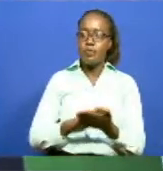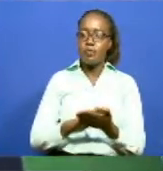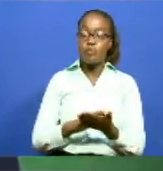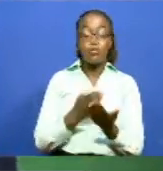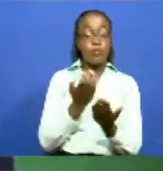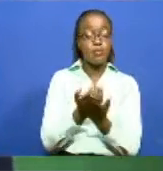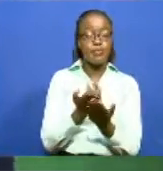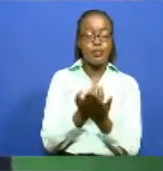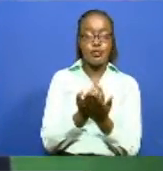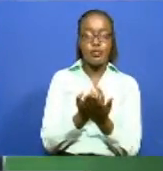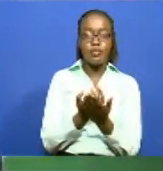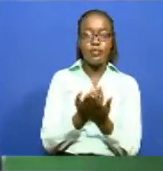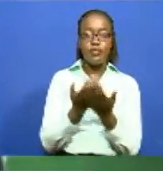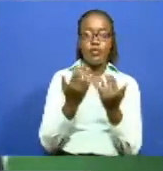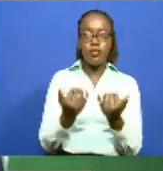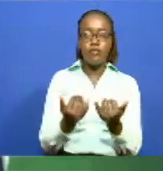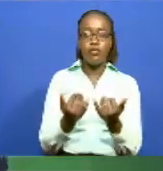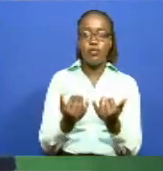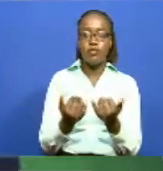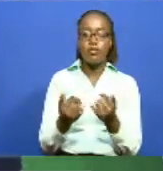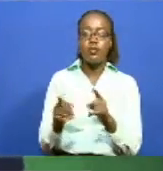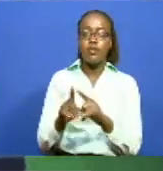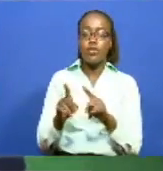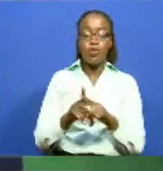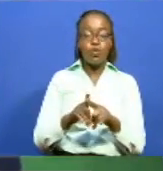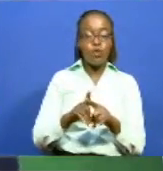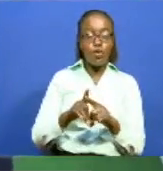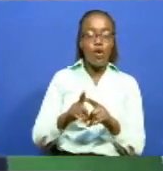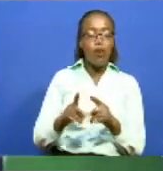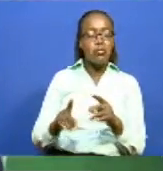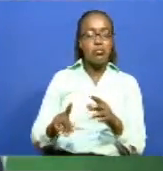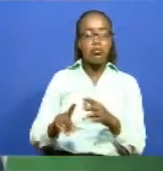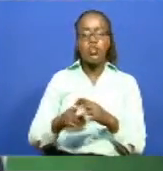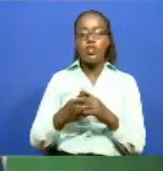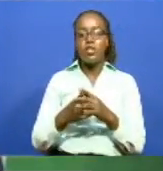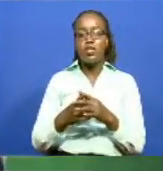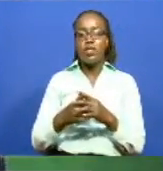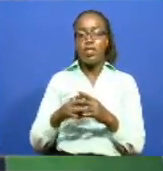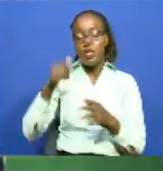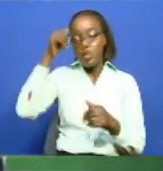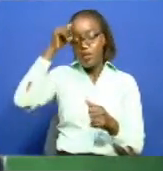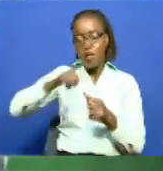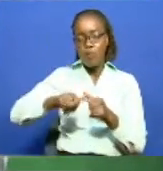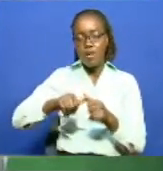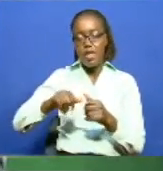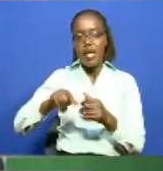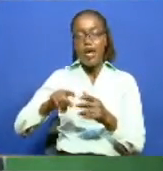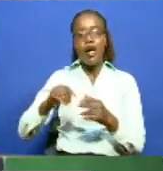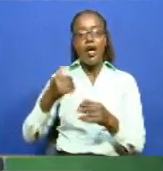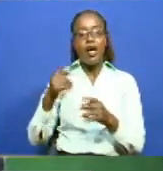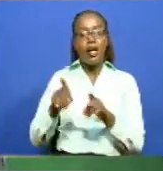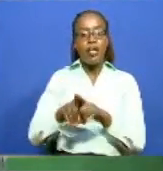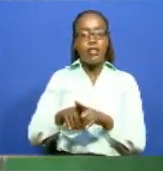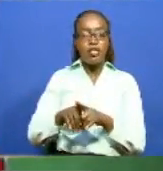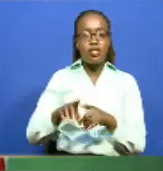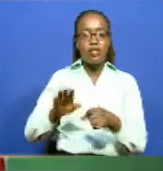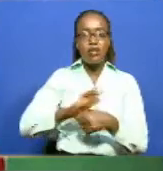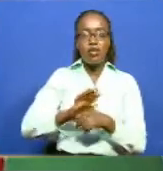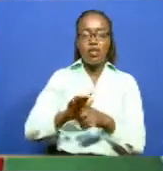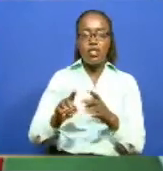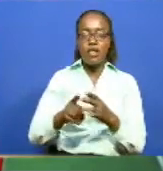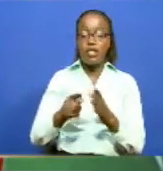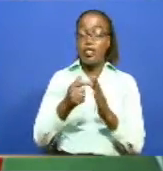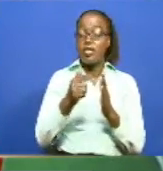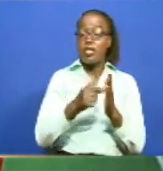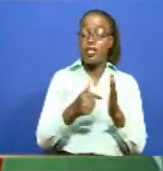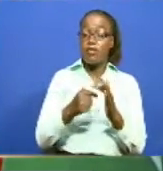evidence, which is now also locally generated. Remember, in the initial phase of the disease, we used to rely on data from outside.